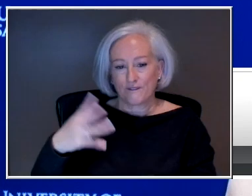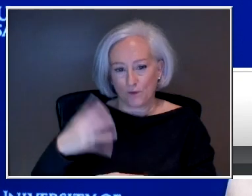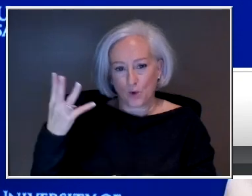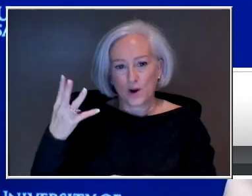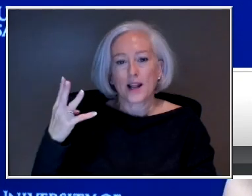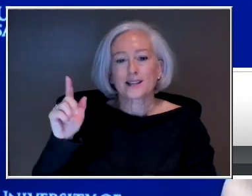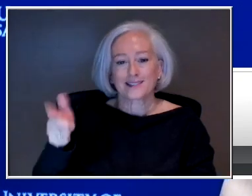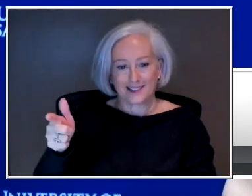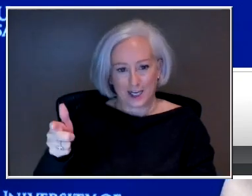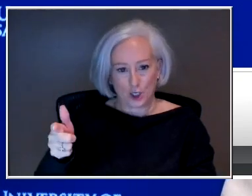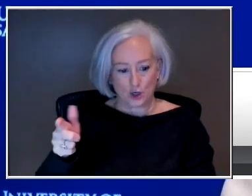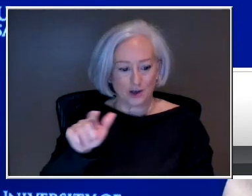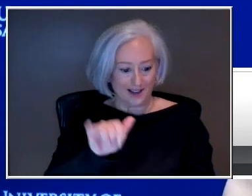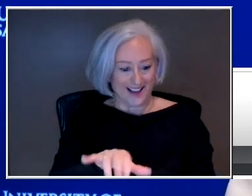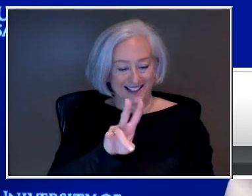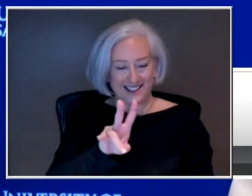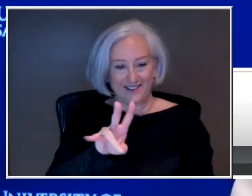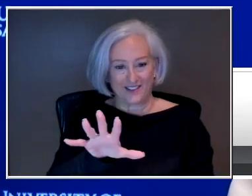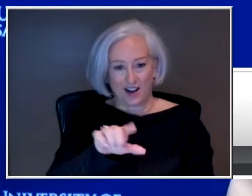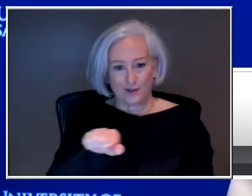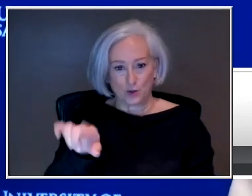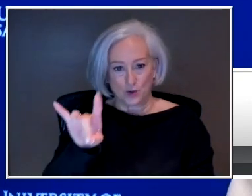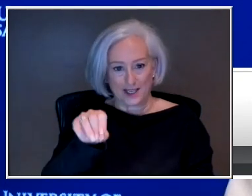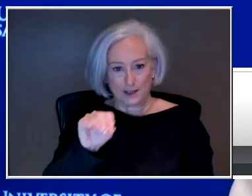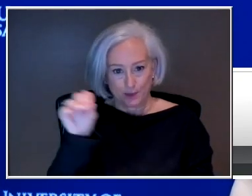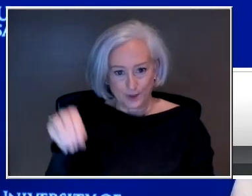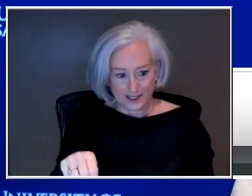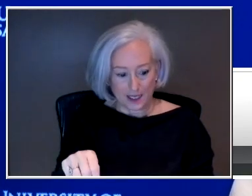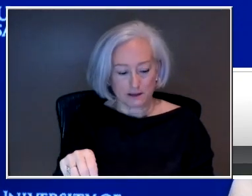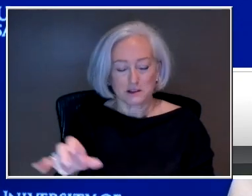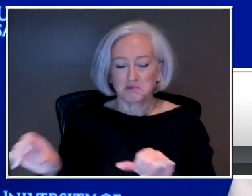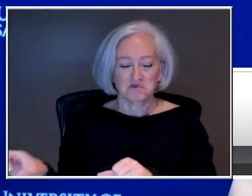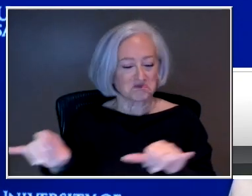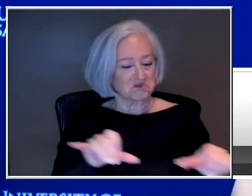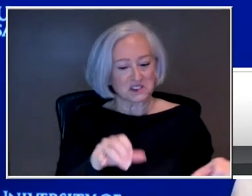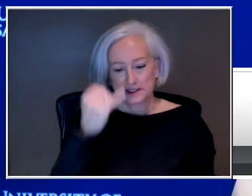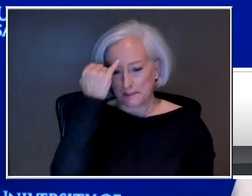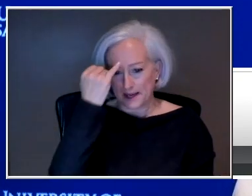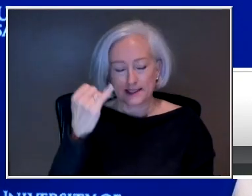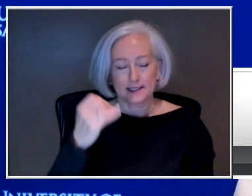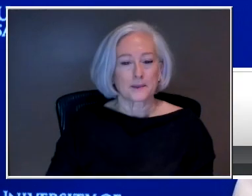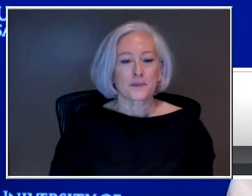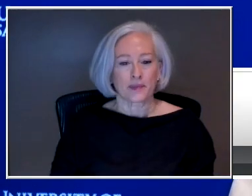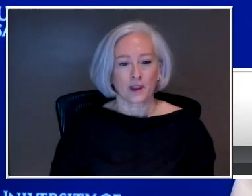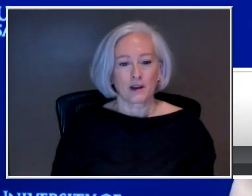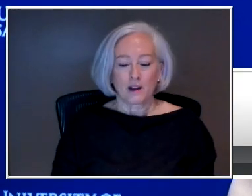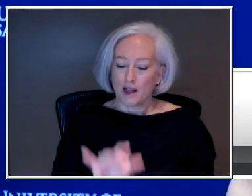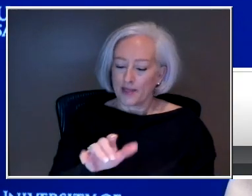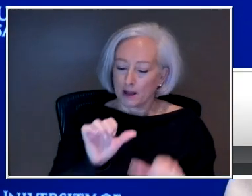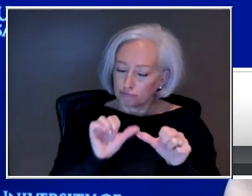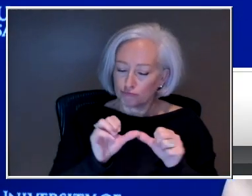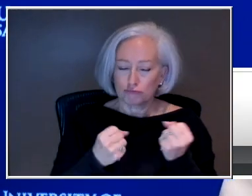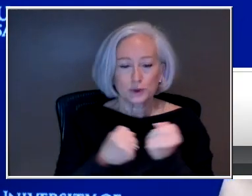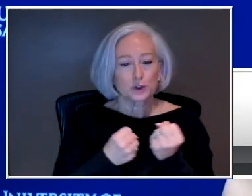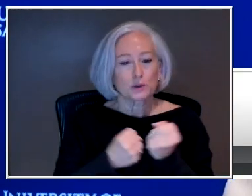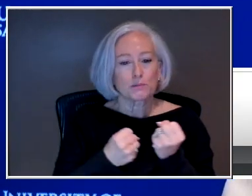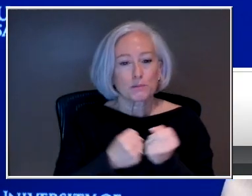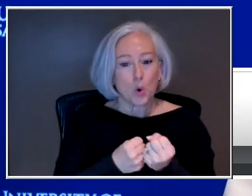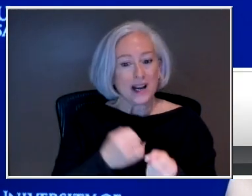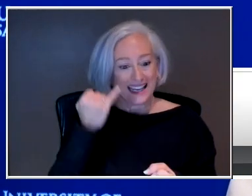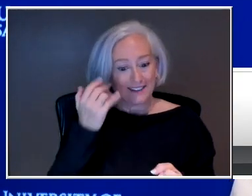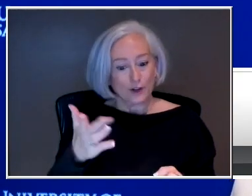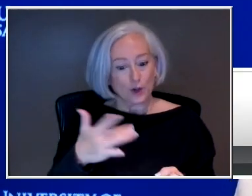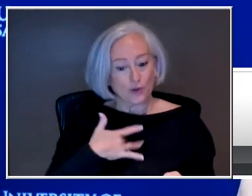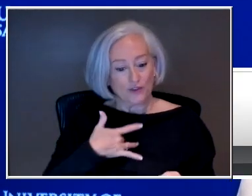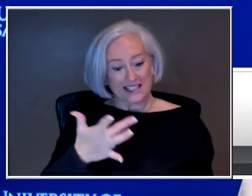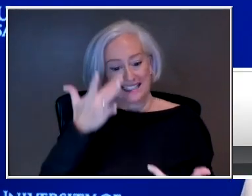is really similar in those results. And it just goes to continue to support the fact that if you have symptoms, test early.